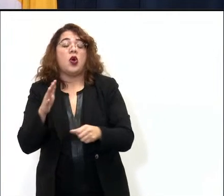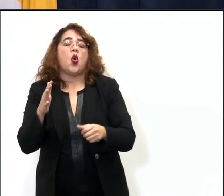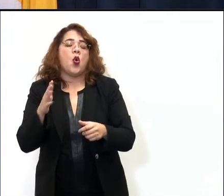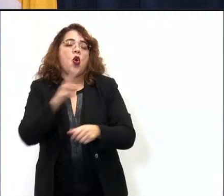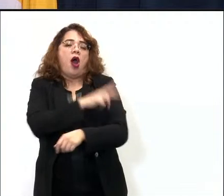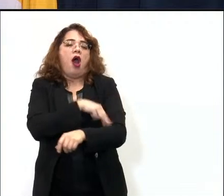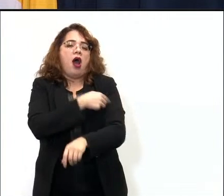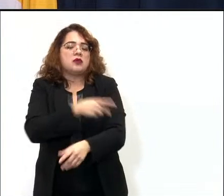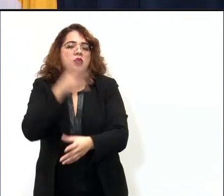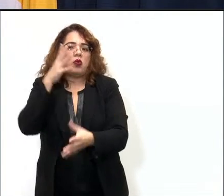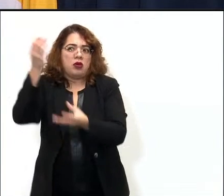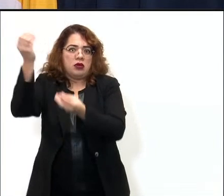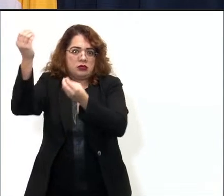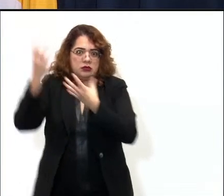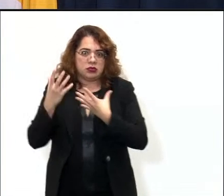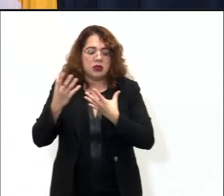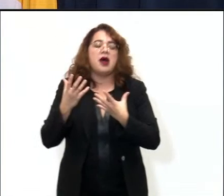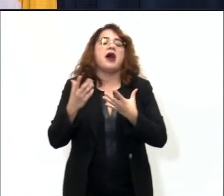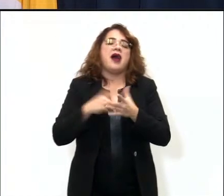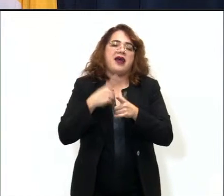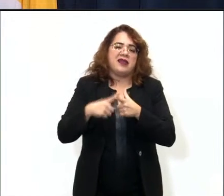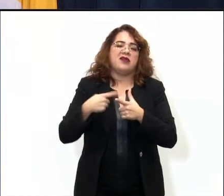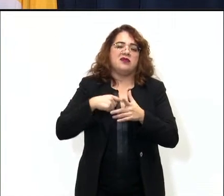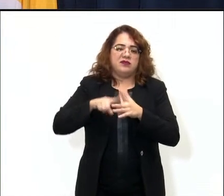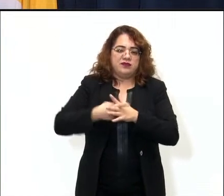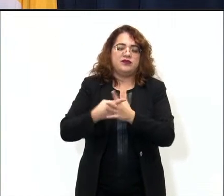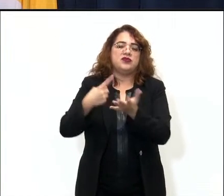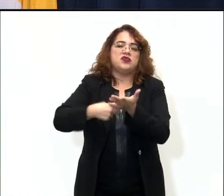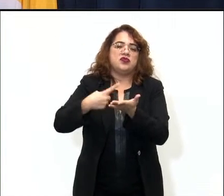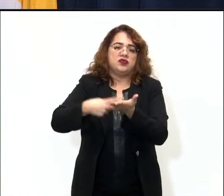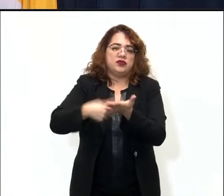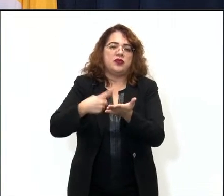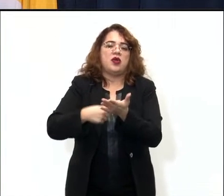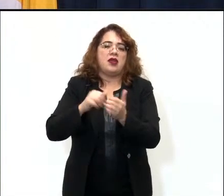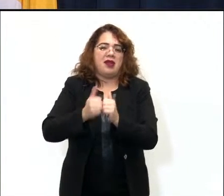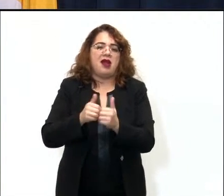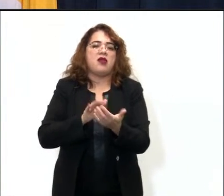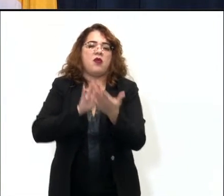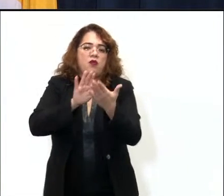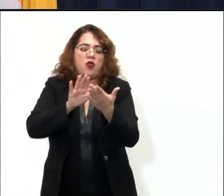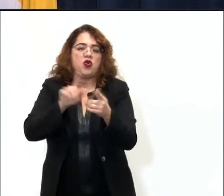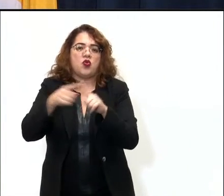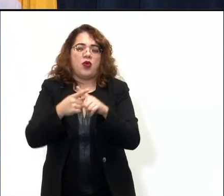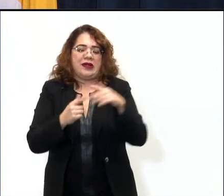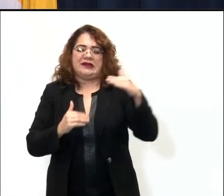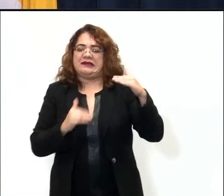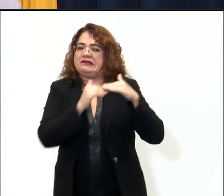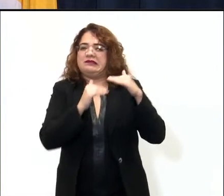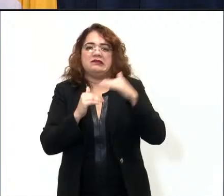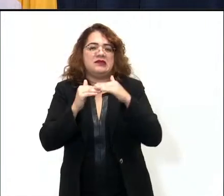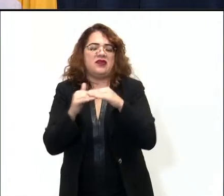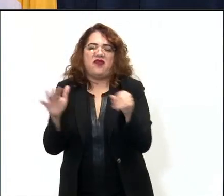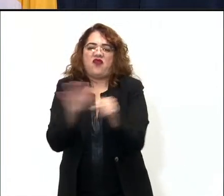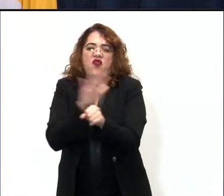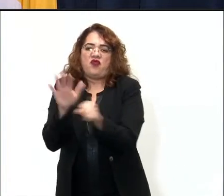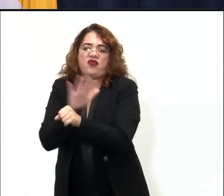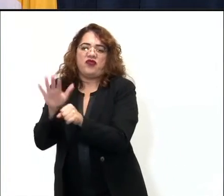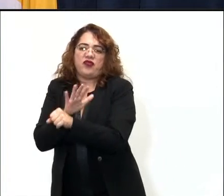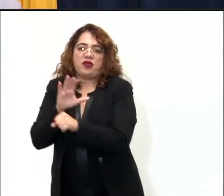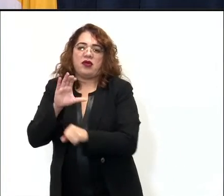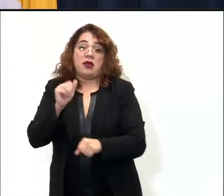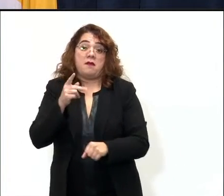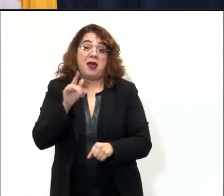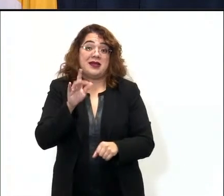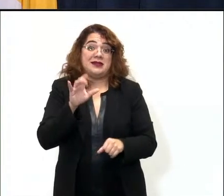us and we begin to work with them on the next steps. Thank you, Kelly. That concludes questions. We will now move on to Spanish